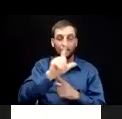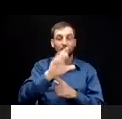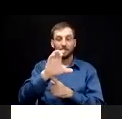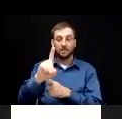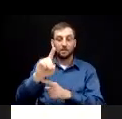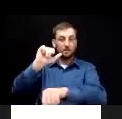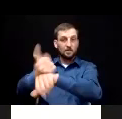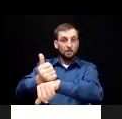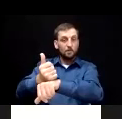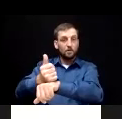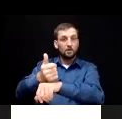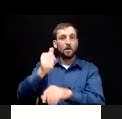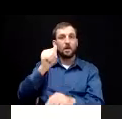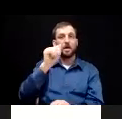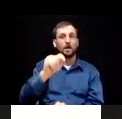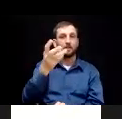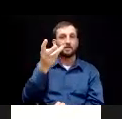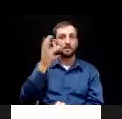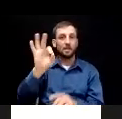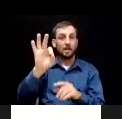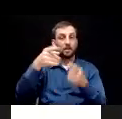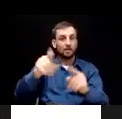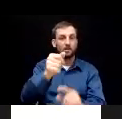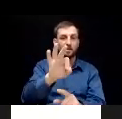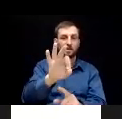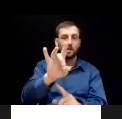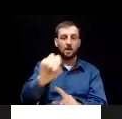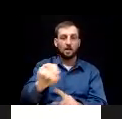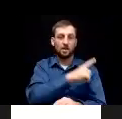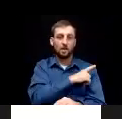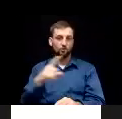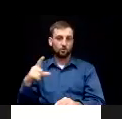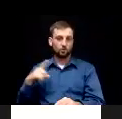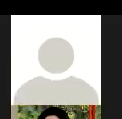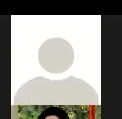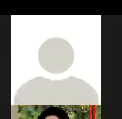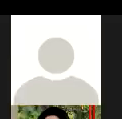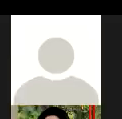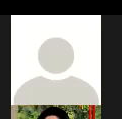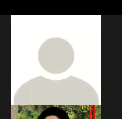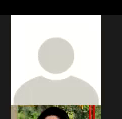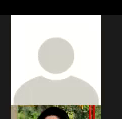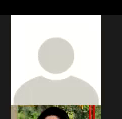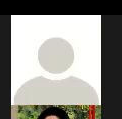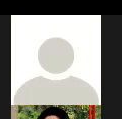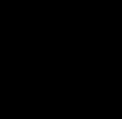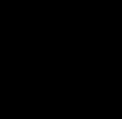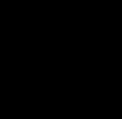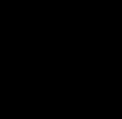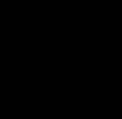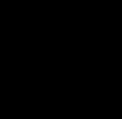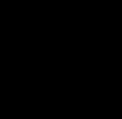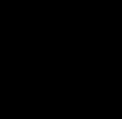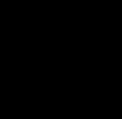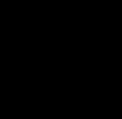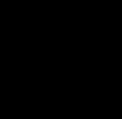Act 629 of the 1980 Louisiana Legislative Session, and strives to provide people who are deaf, deafblind,